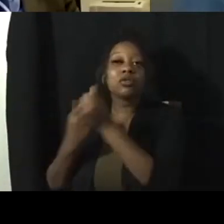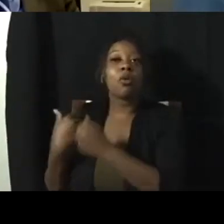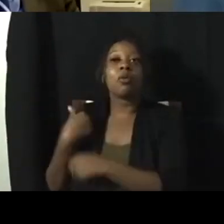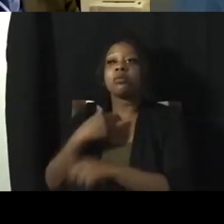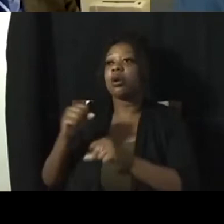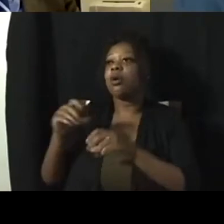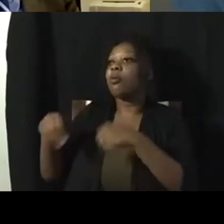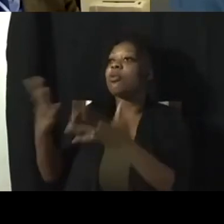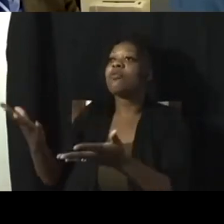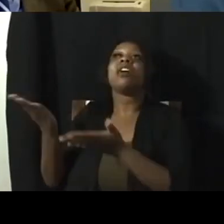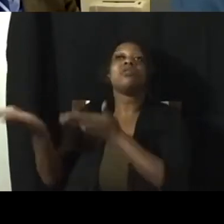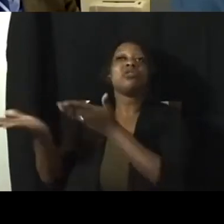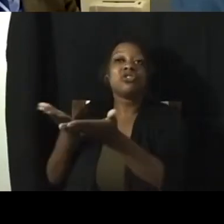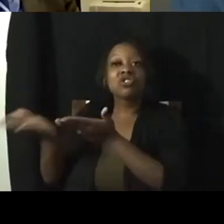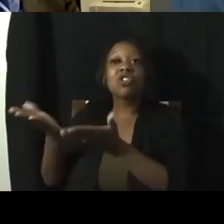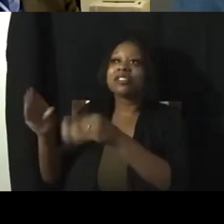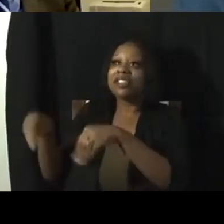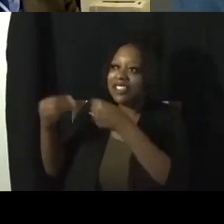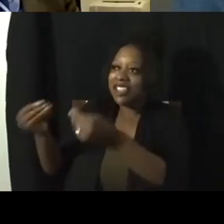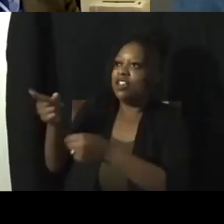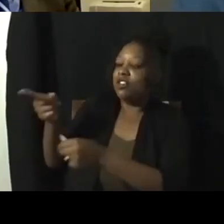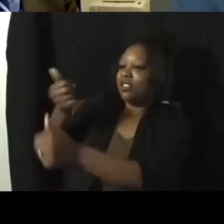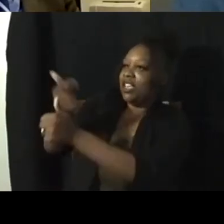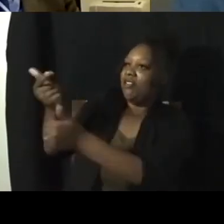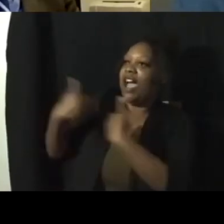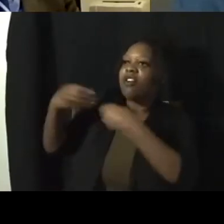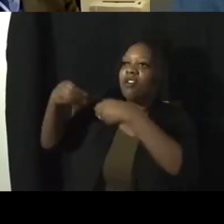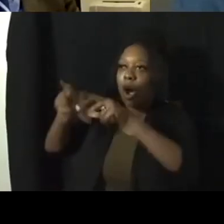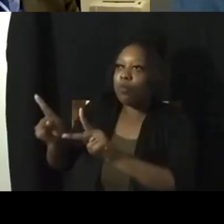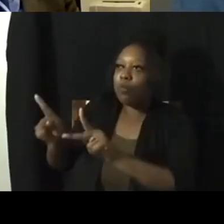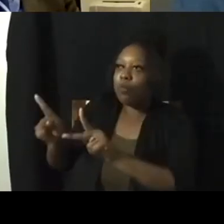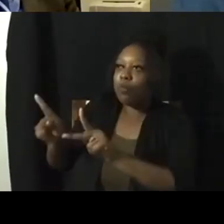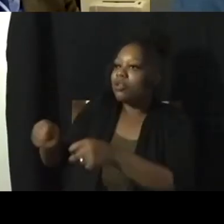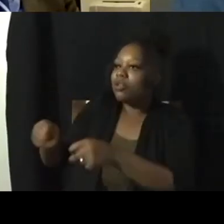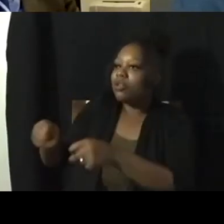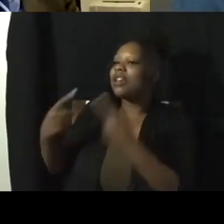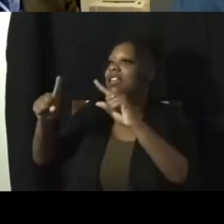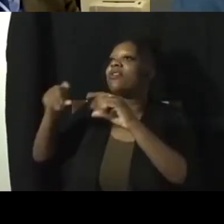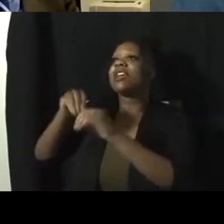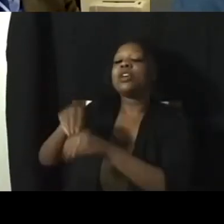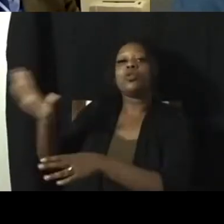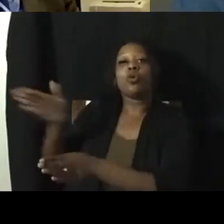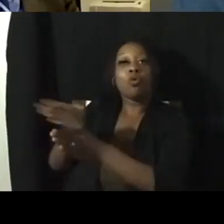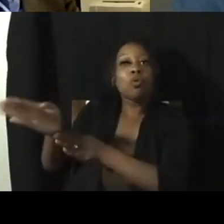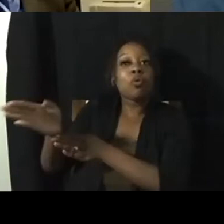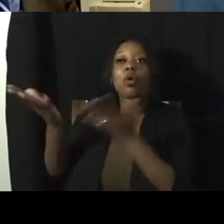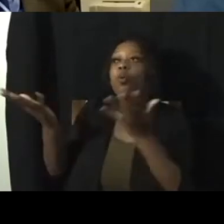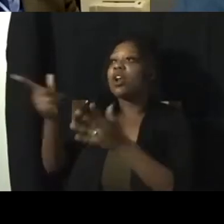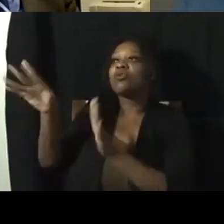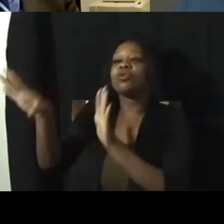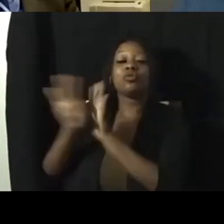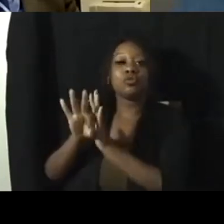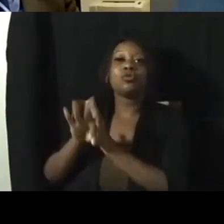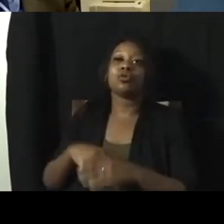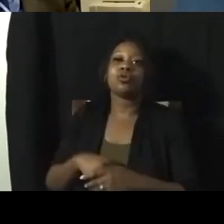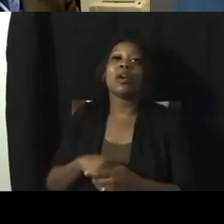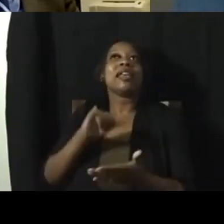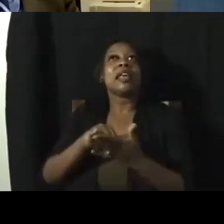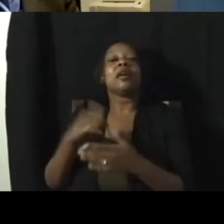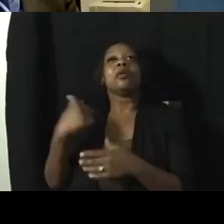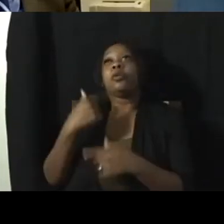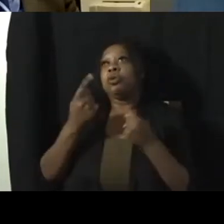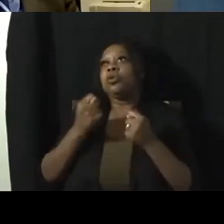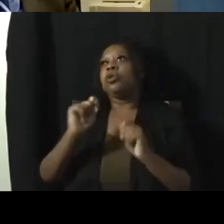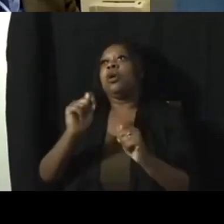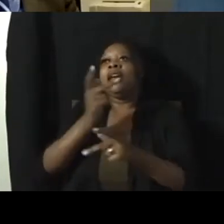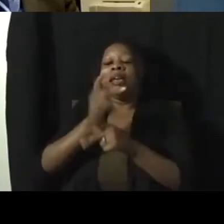enable them to have those opportunities to be successful in the career path that they choose. So that's a mindset